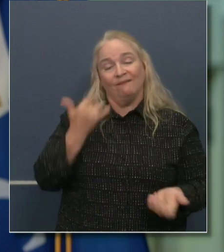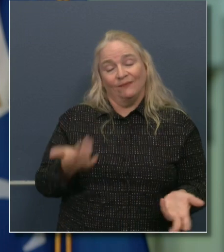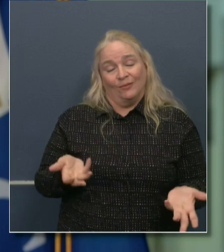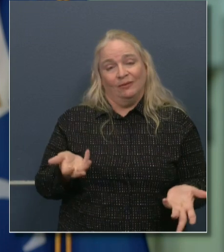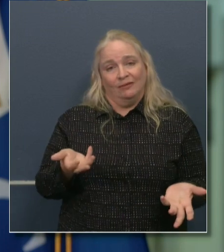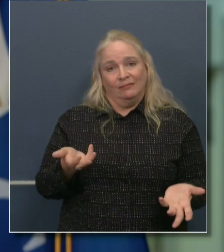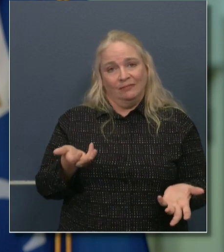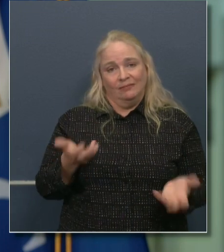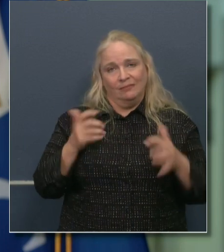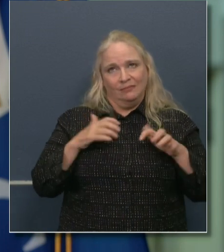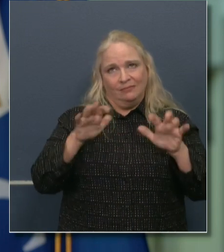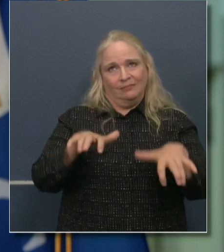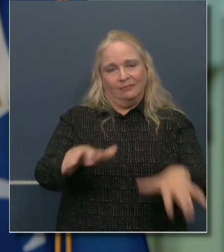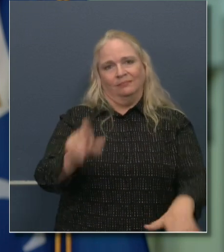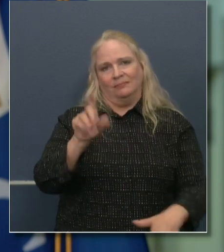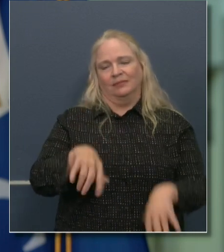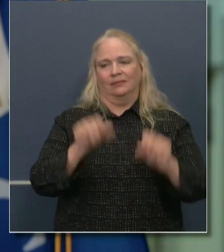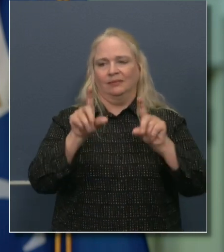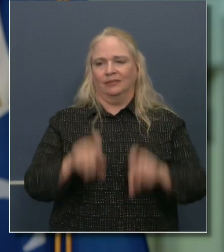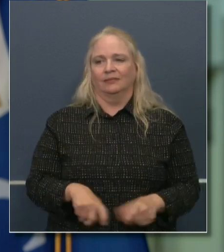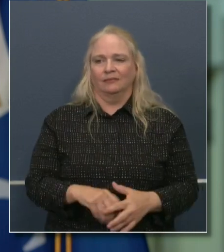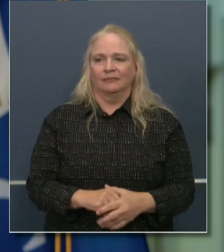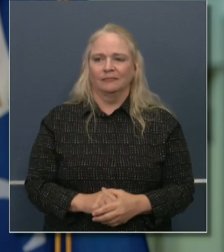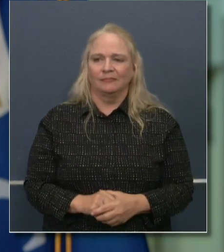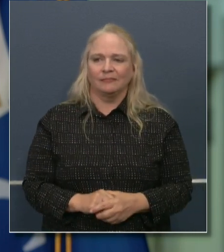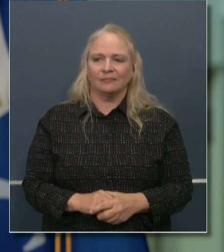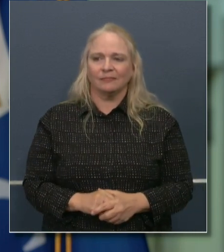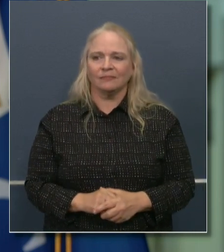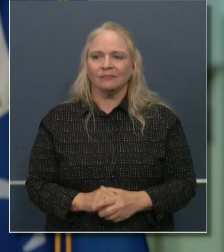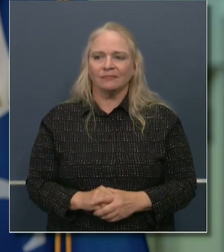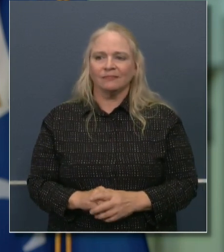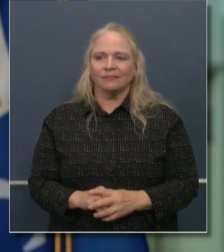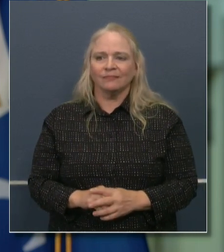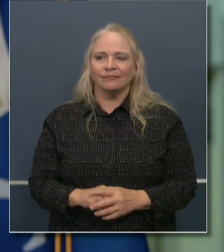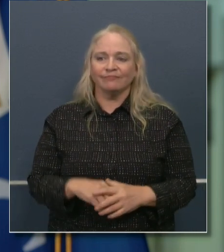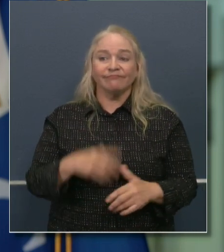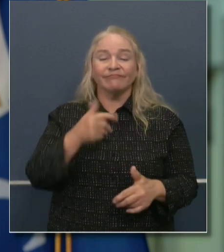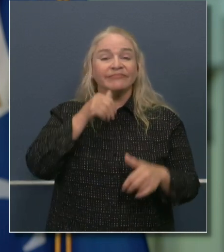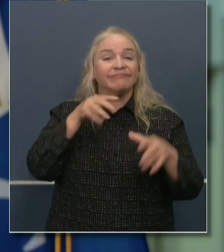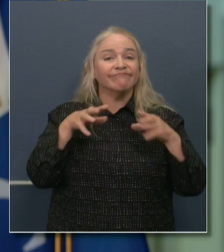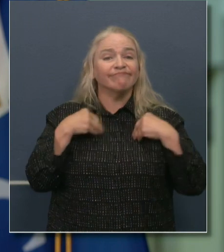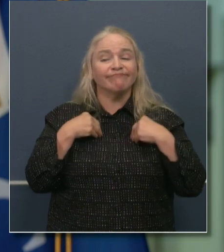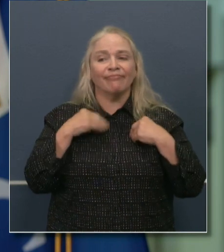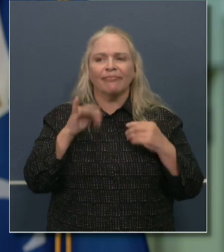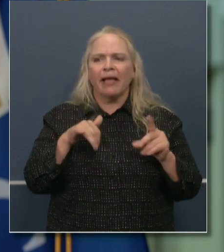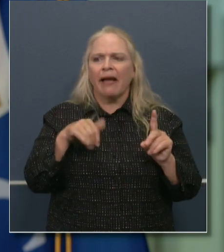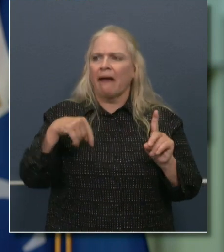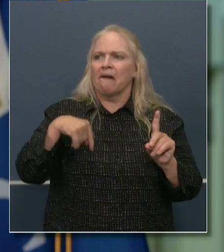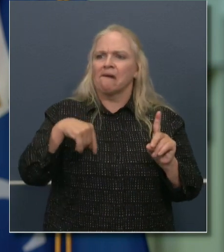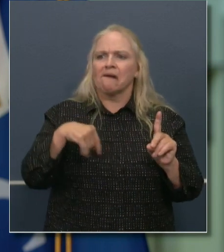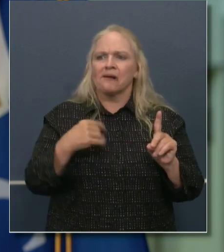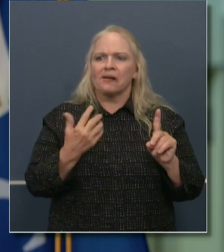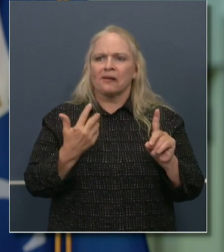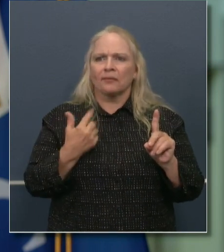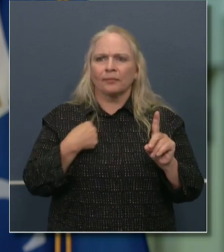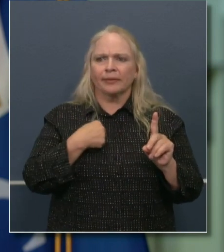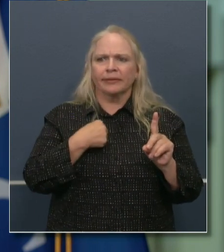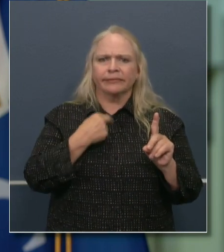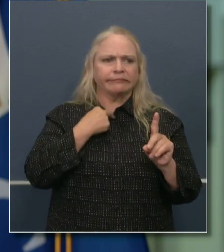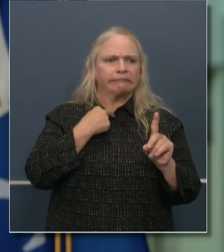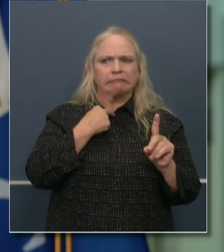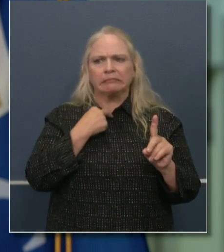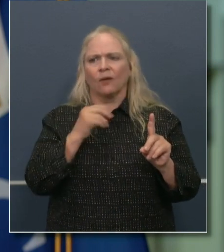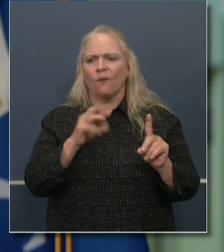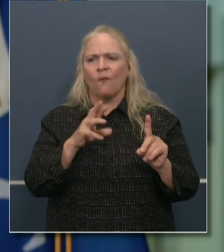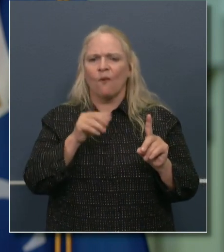have exampled. And so it's unacceptable in this nation and in this state that we are not in